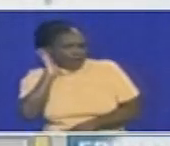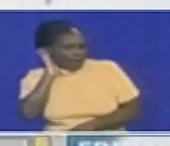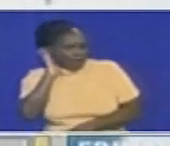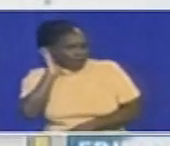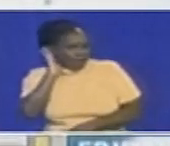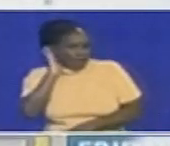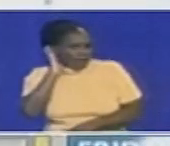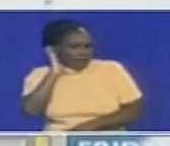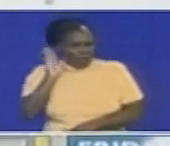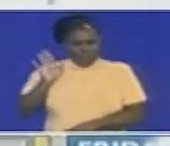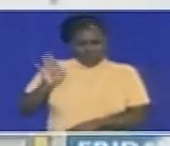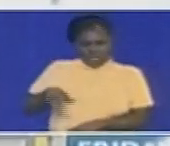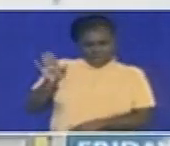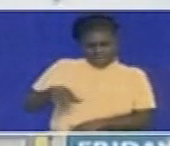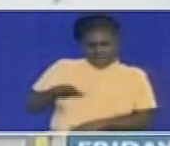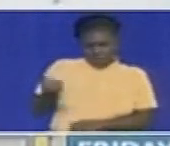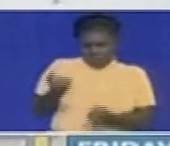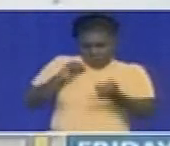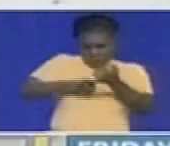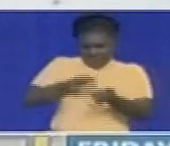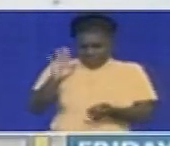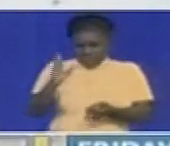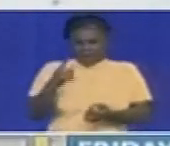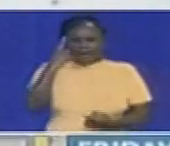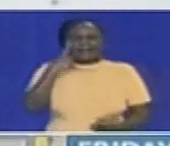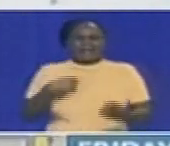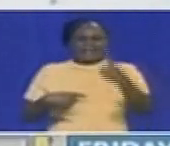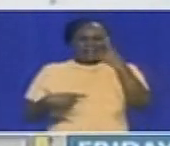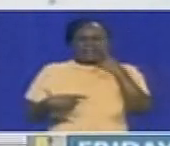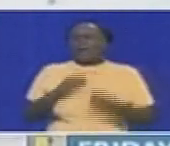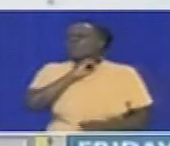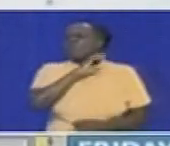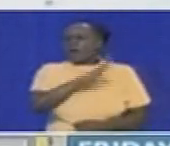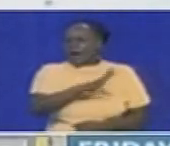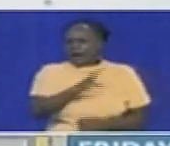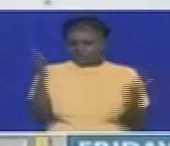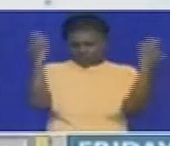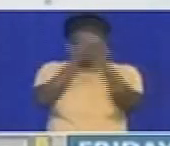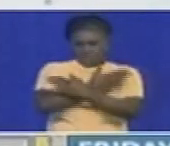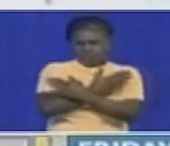mwanamke ya huyo jamaa akilia. Saa hiyo siku.